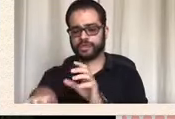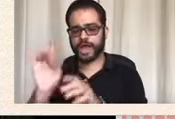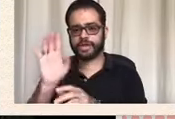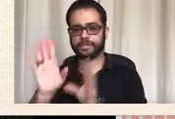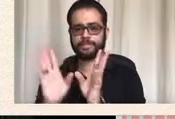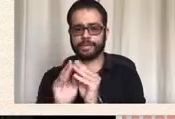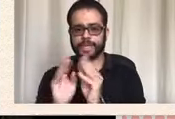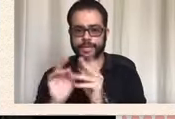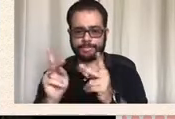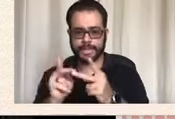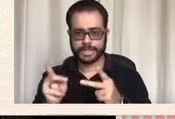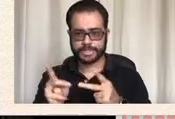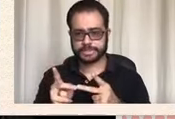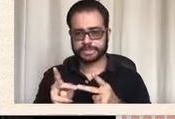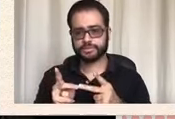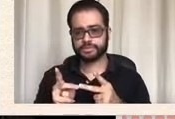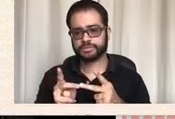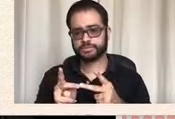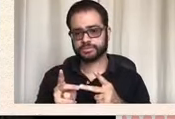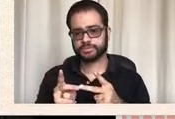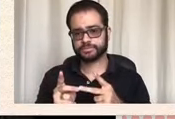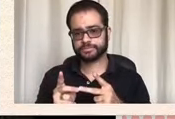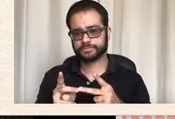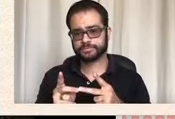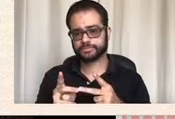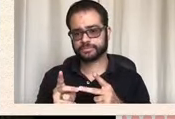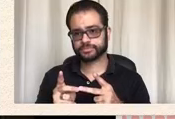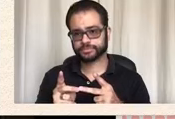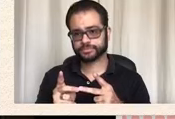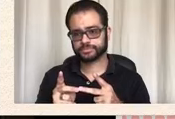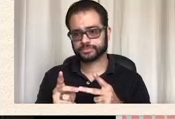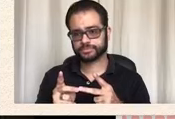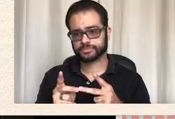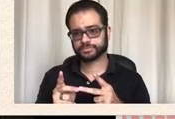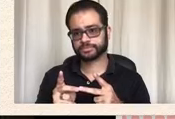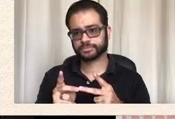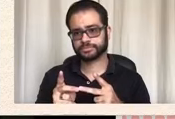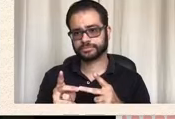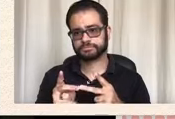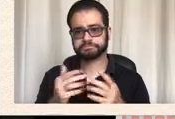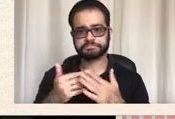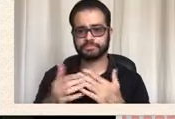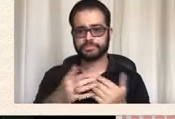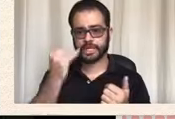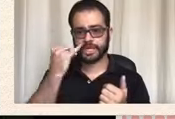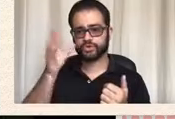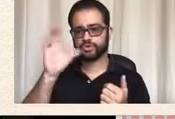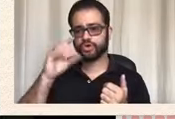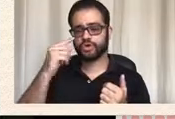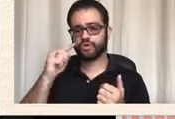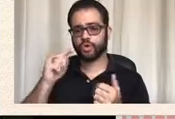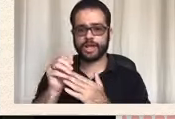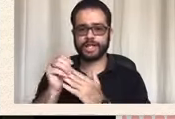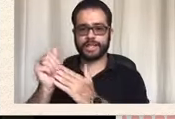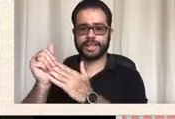What do you recommend for a leader who is going through